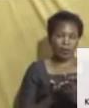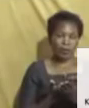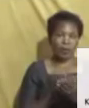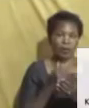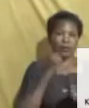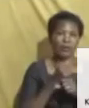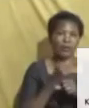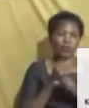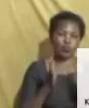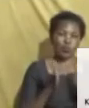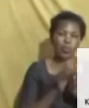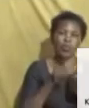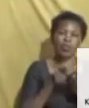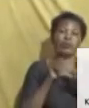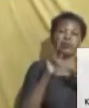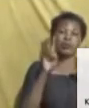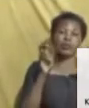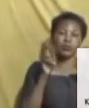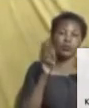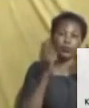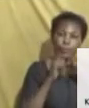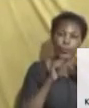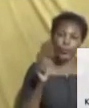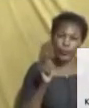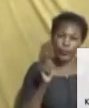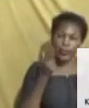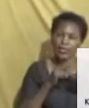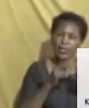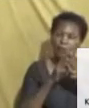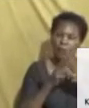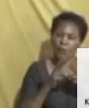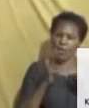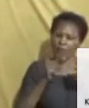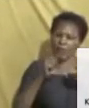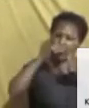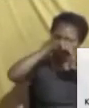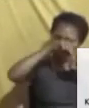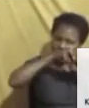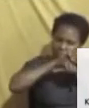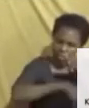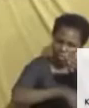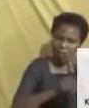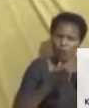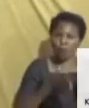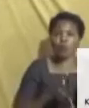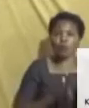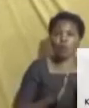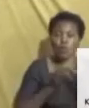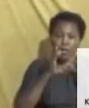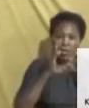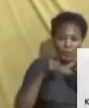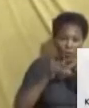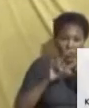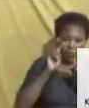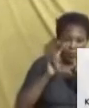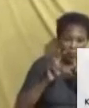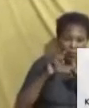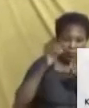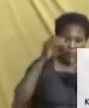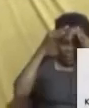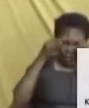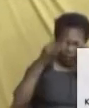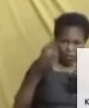dealt with this issue in very elaborate terms. If you look at the decision of